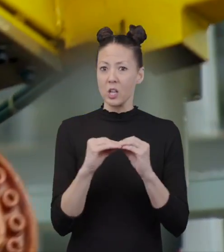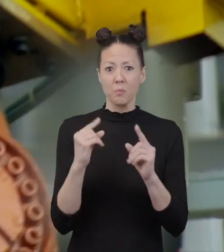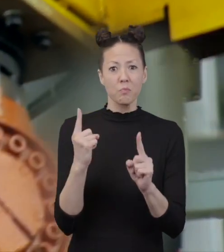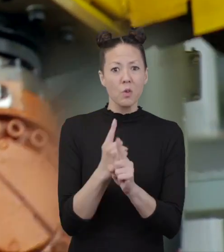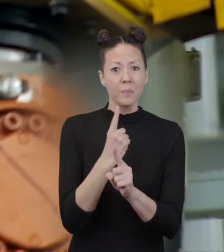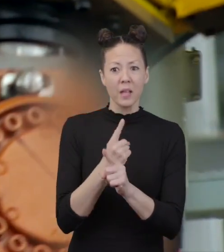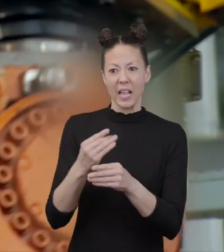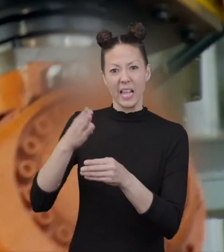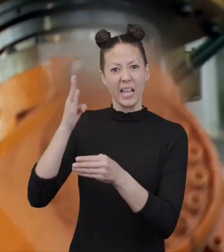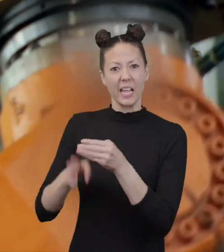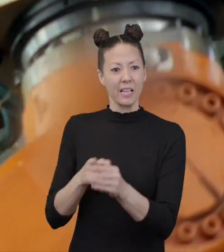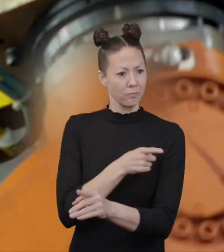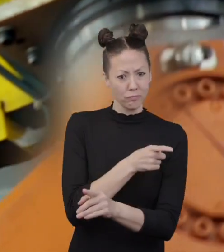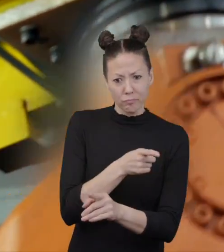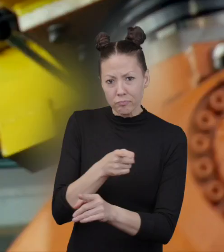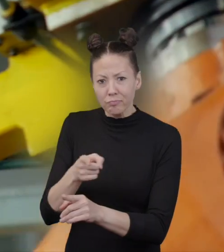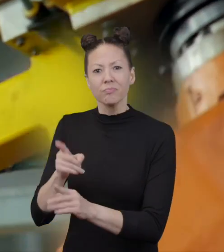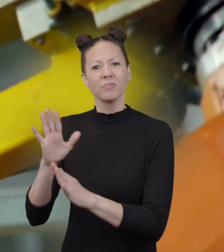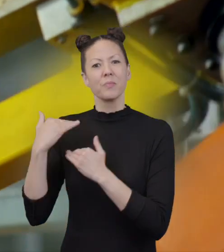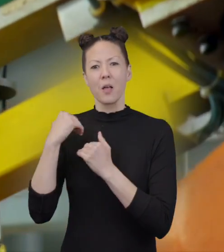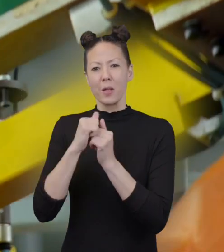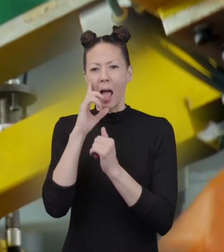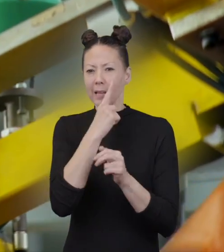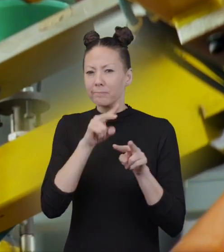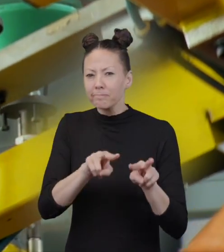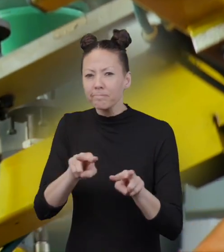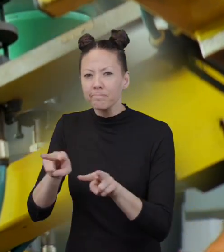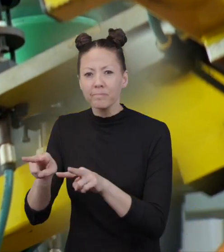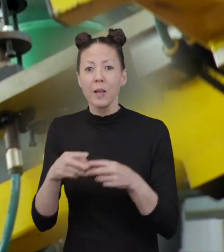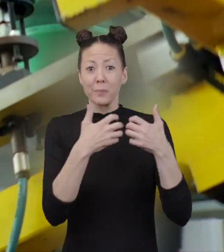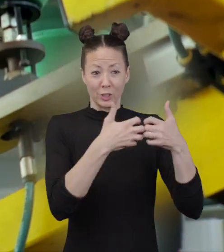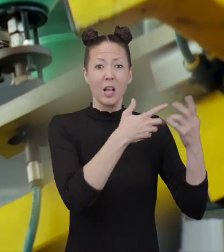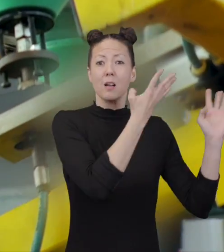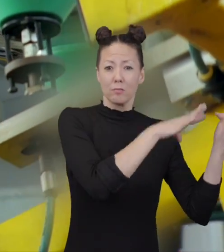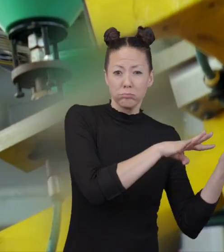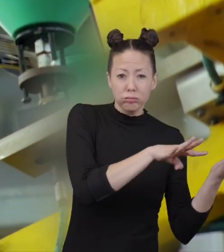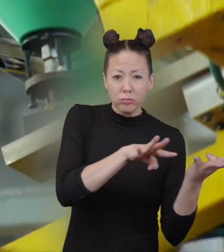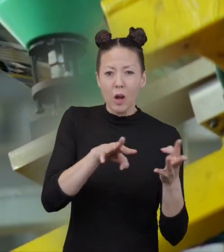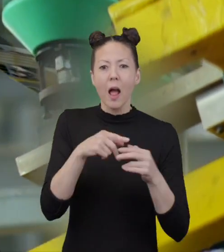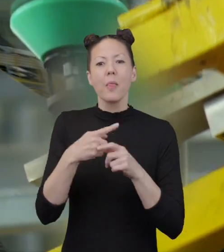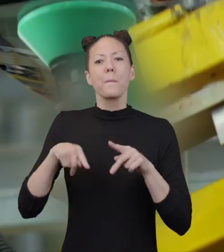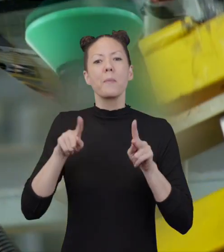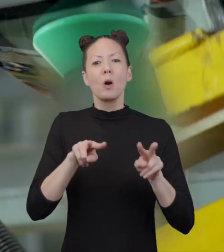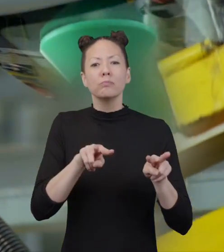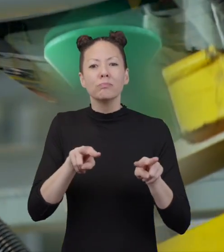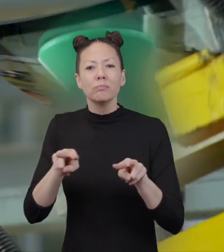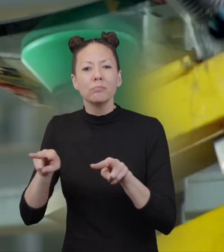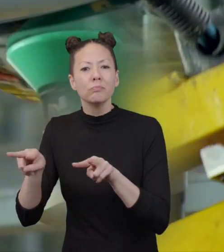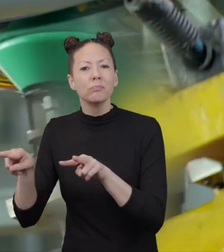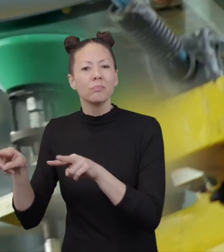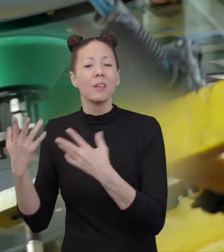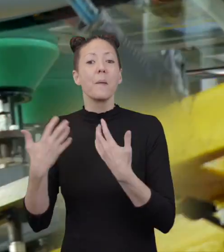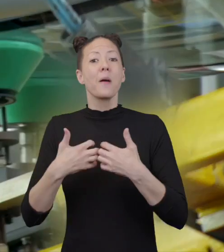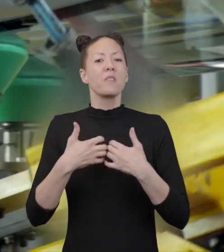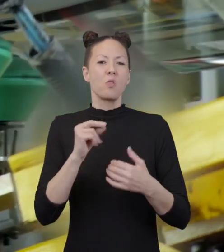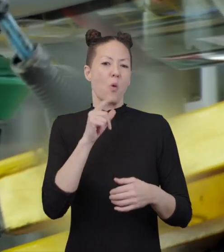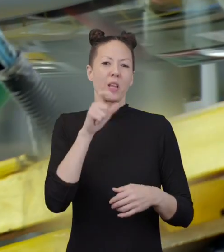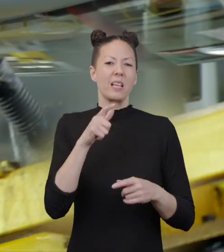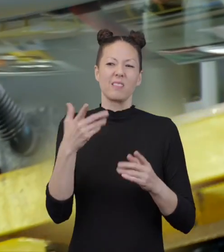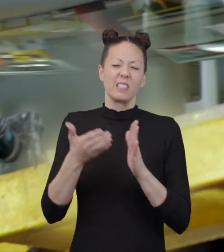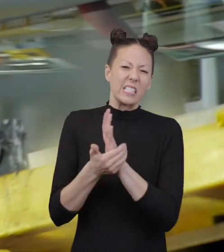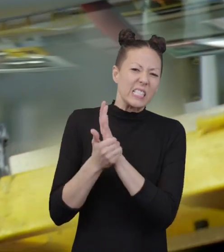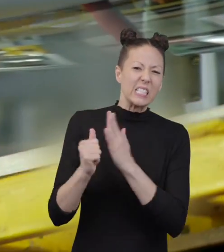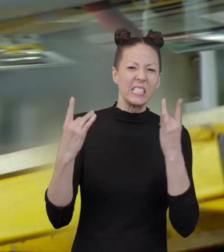end. The use of machines has changed everything. Manufacturers no longer need as many